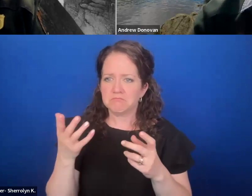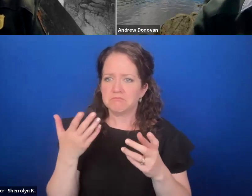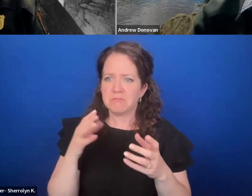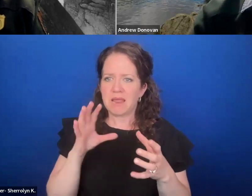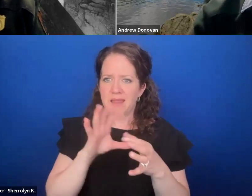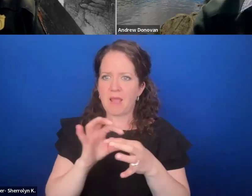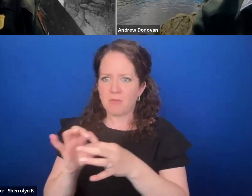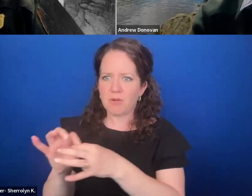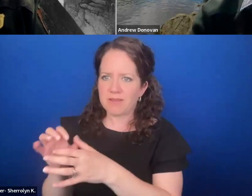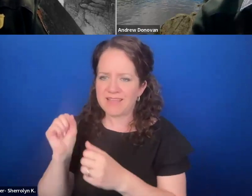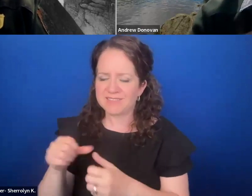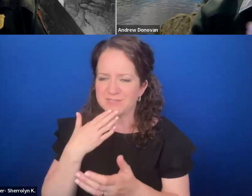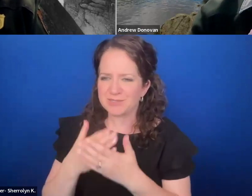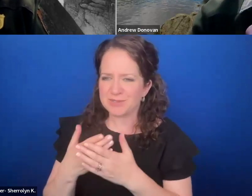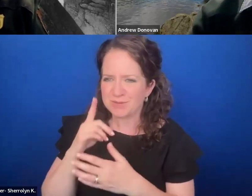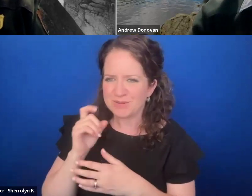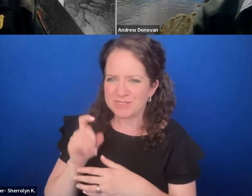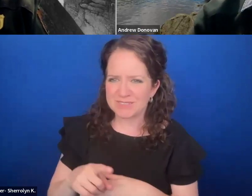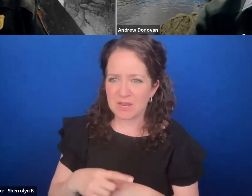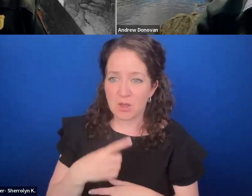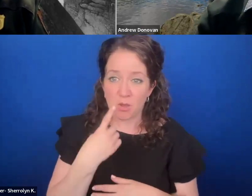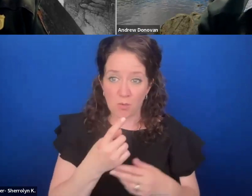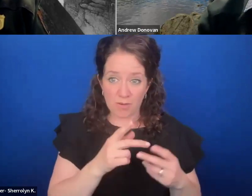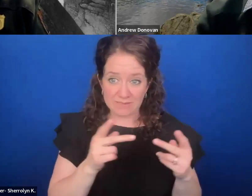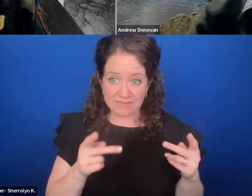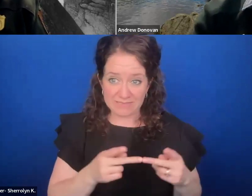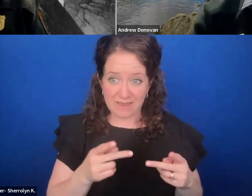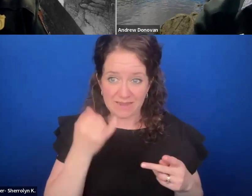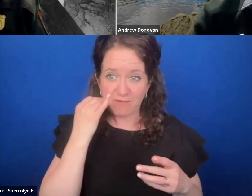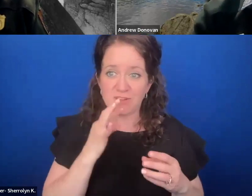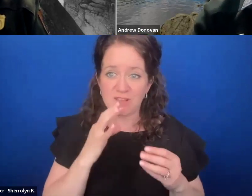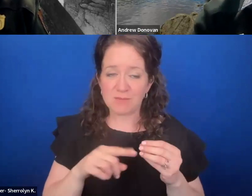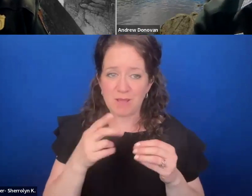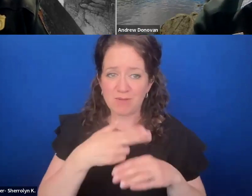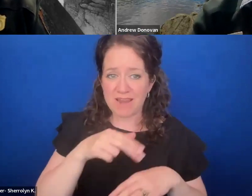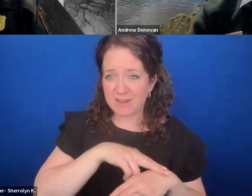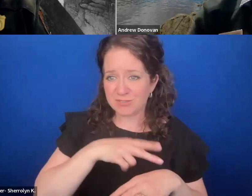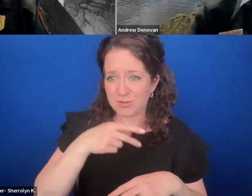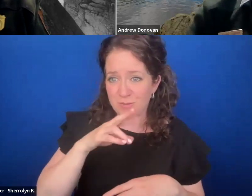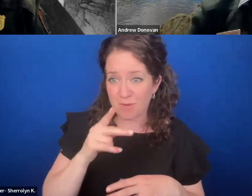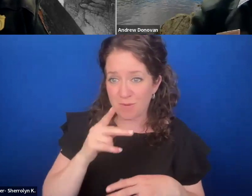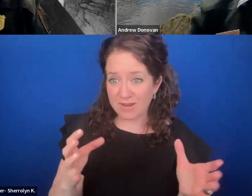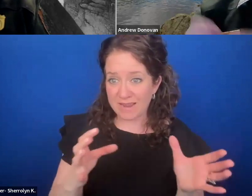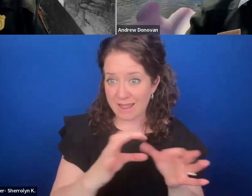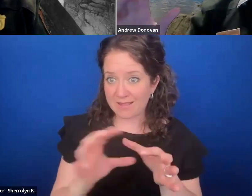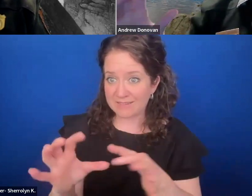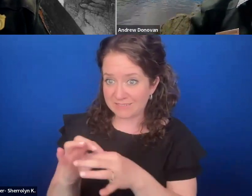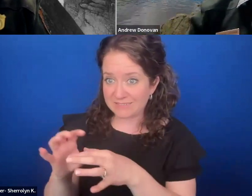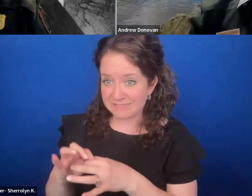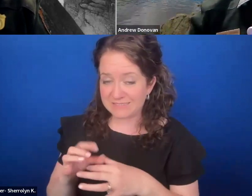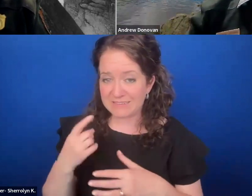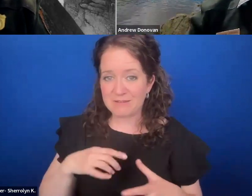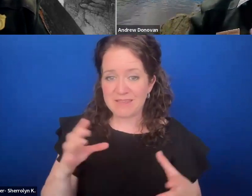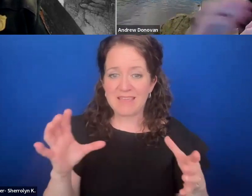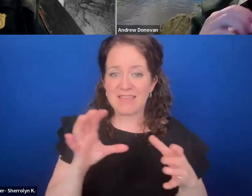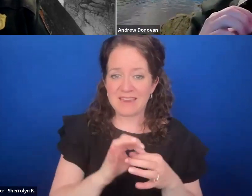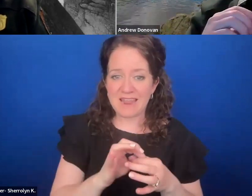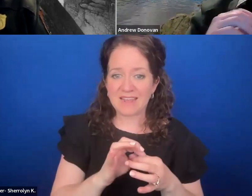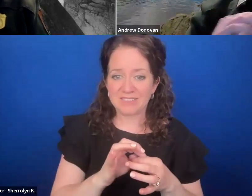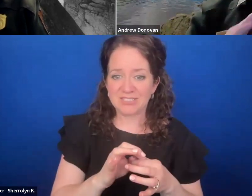You know, one site, when we talk about national park connections, that we connect with thematically, but